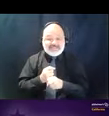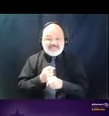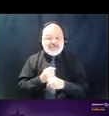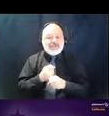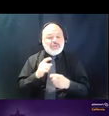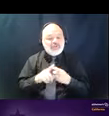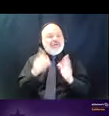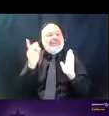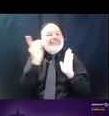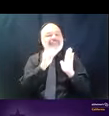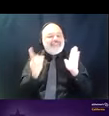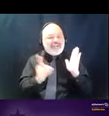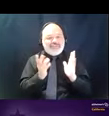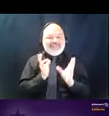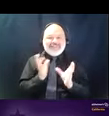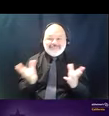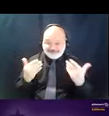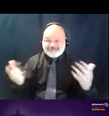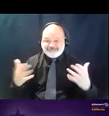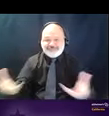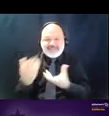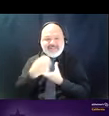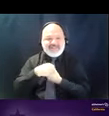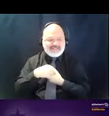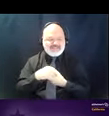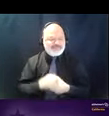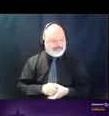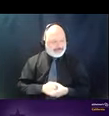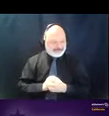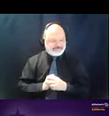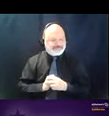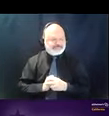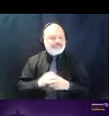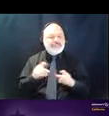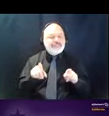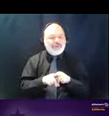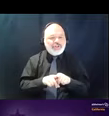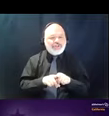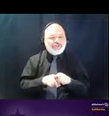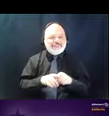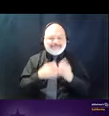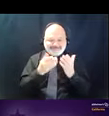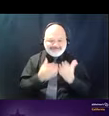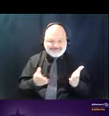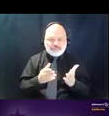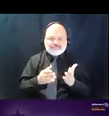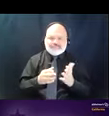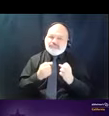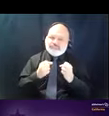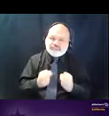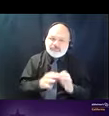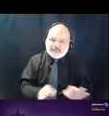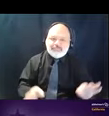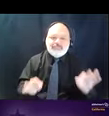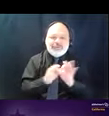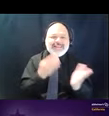to develop and to engage them. There's robust evidence in California and in United States.